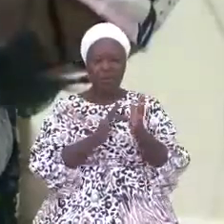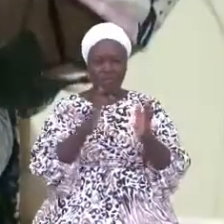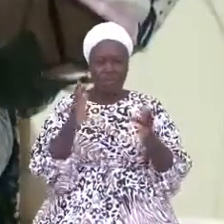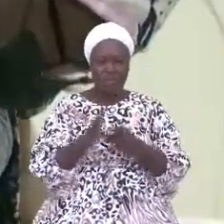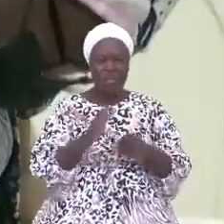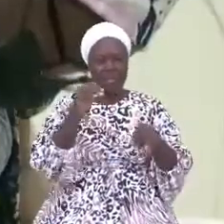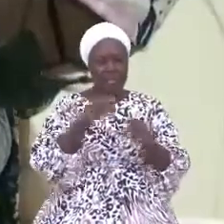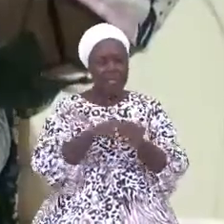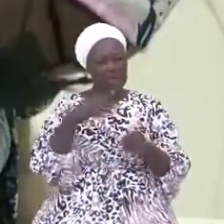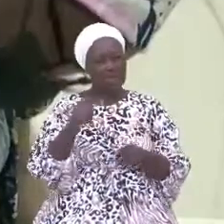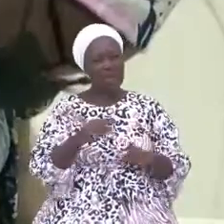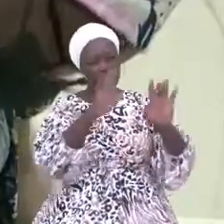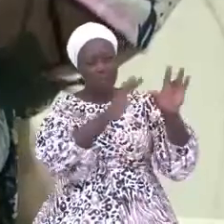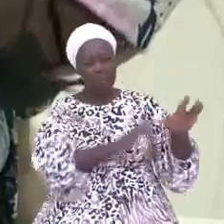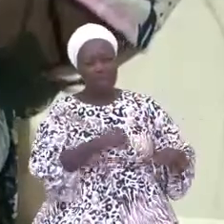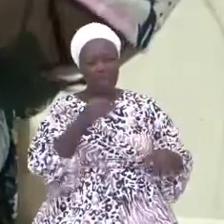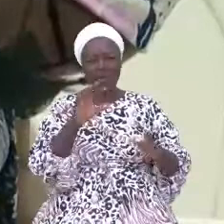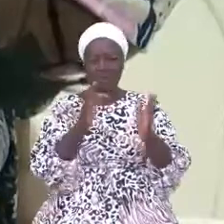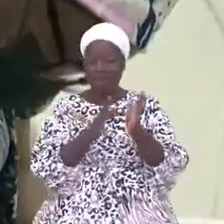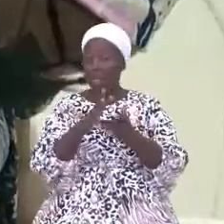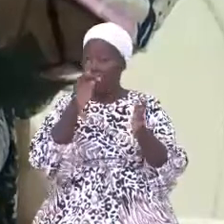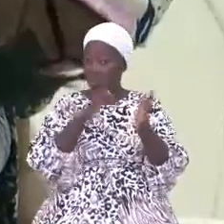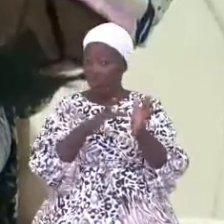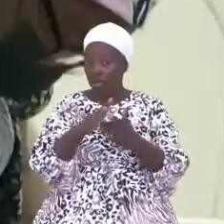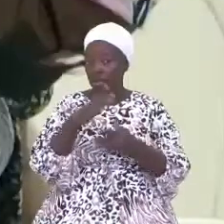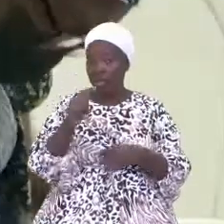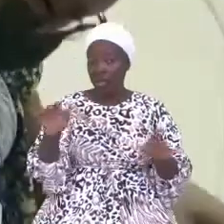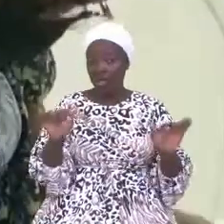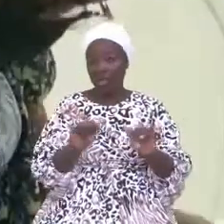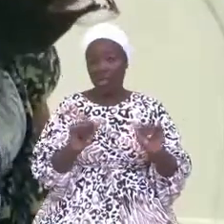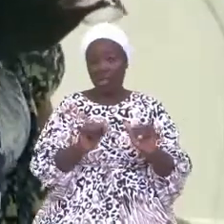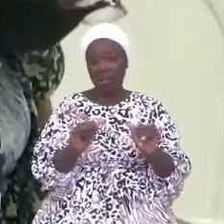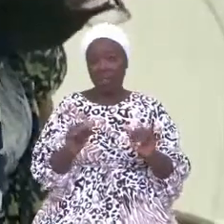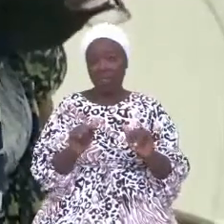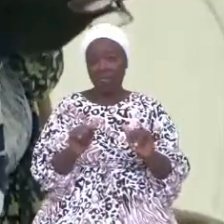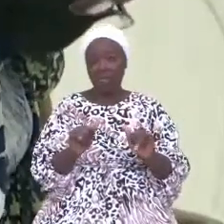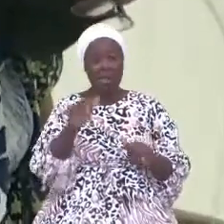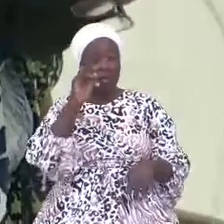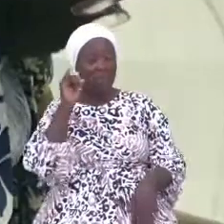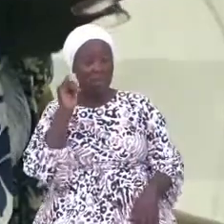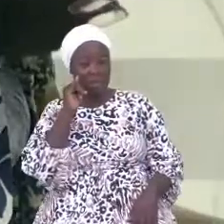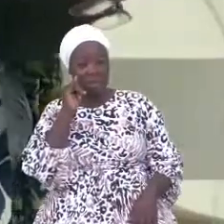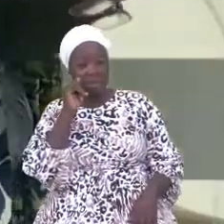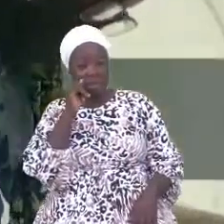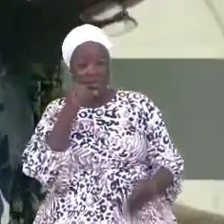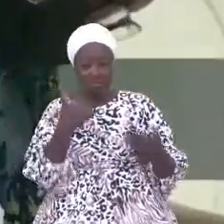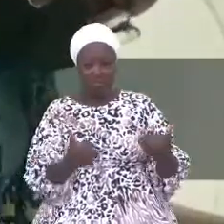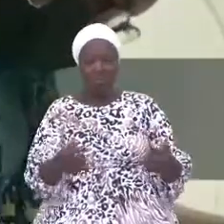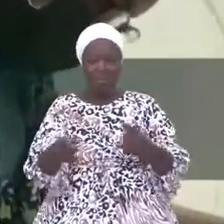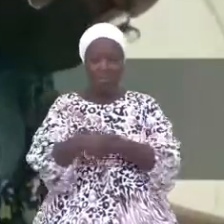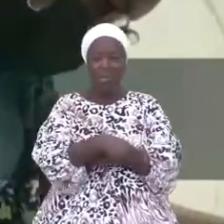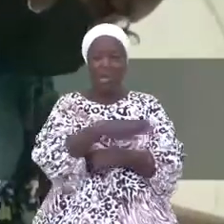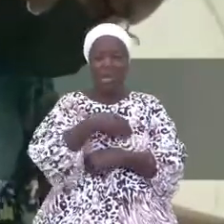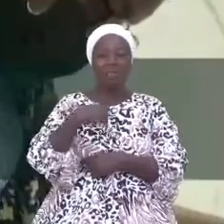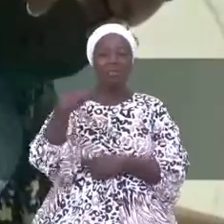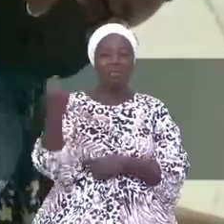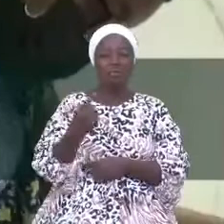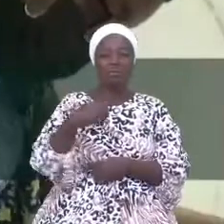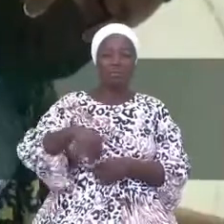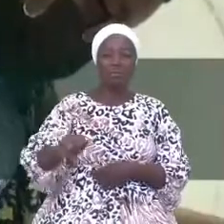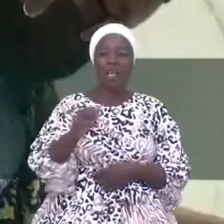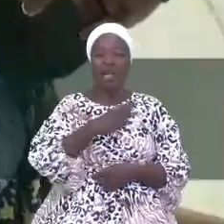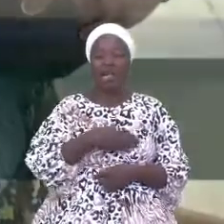mercy of Jesus, the same yesterday, today and forever. And